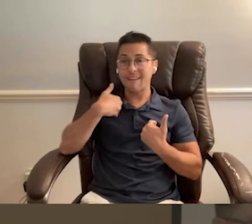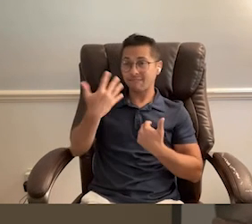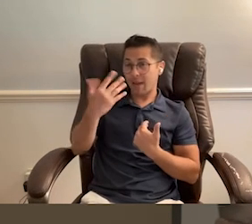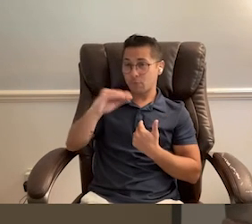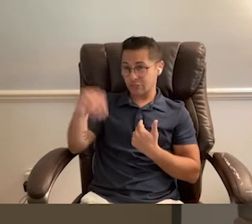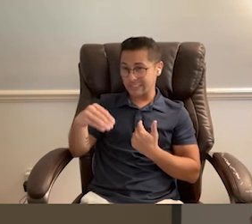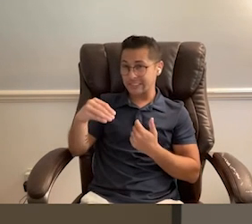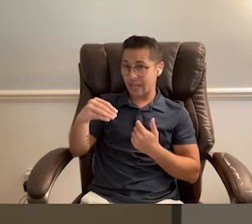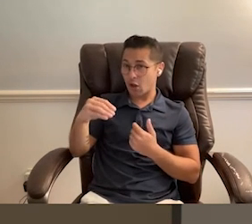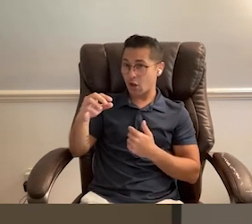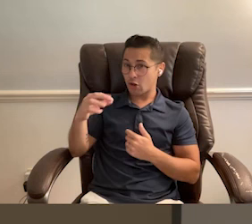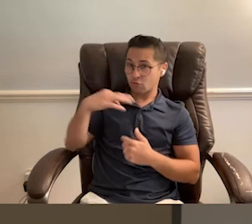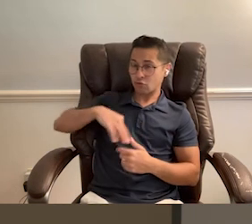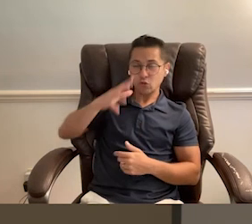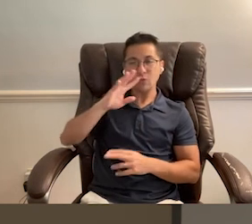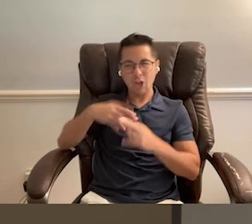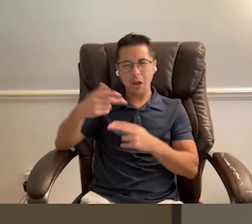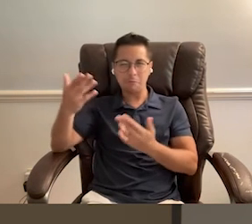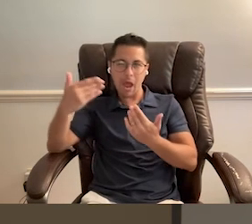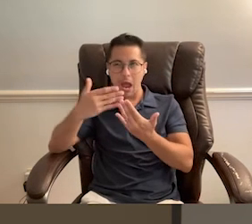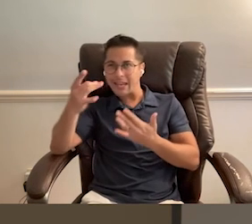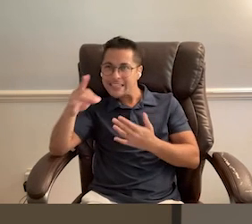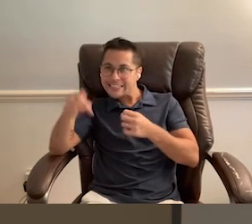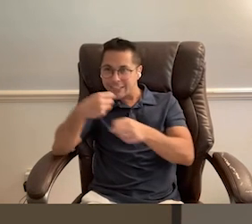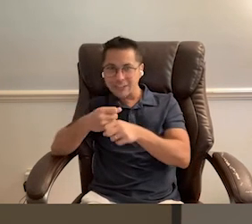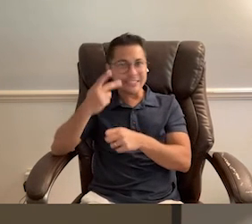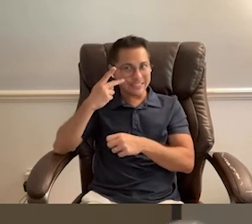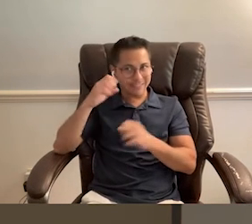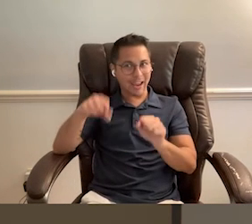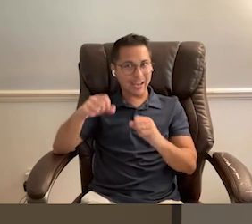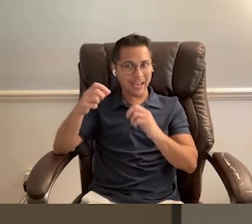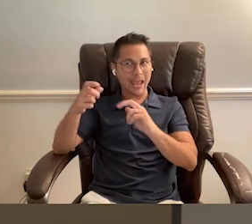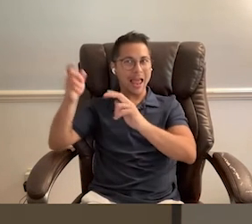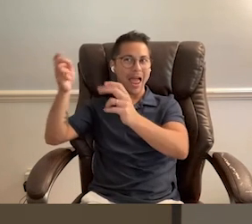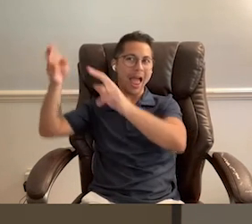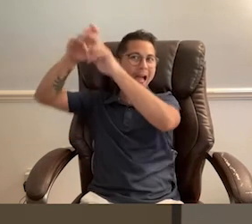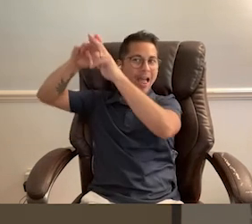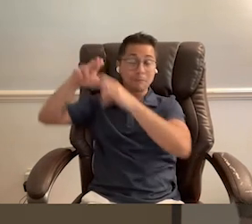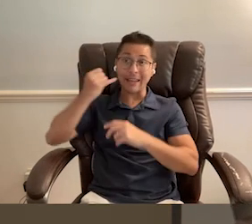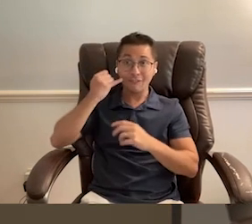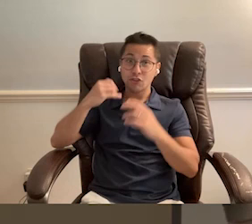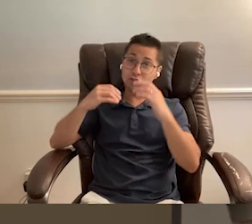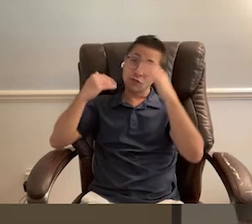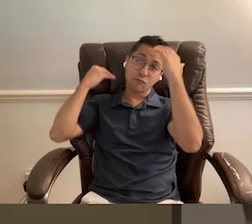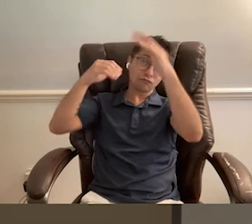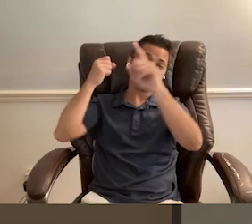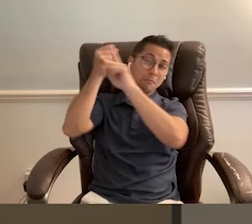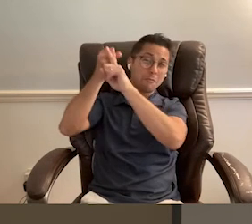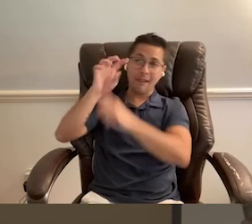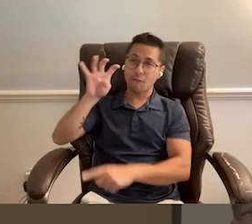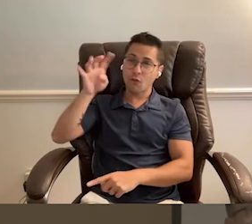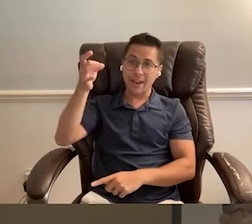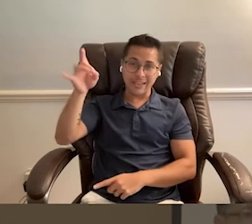18 years and see if I can get that adjustment up. But if you do max out, if you hit the 418, you can no longer